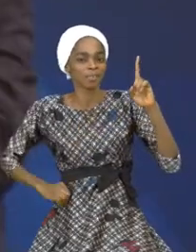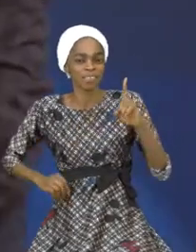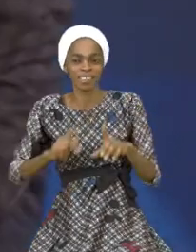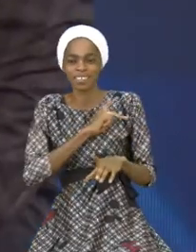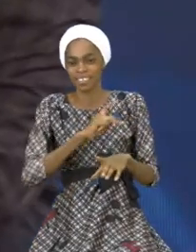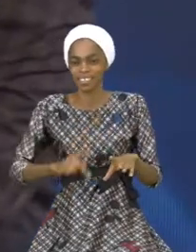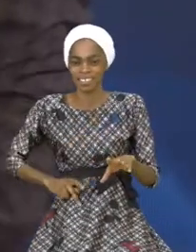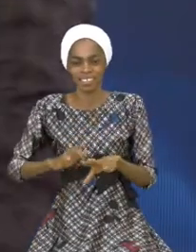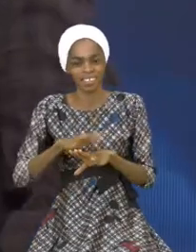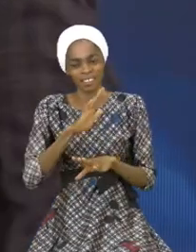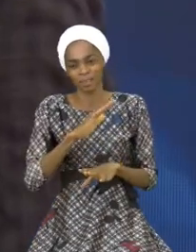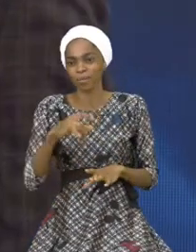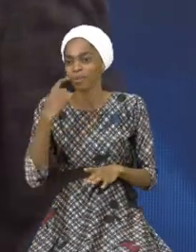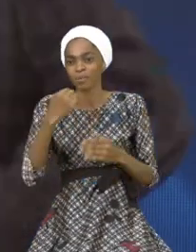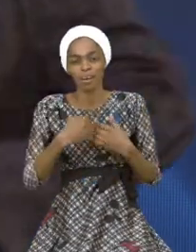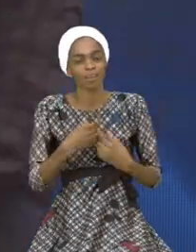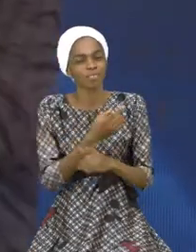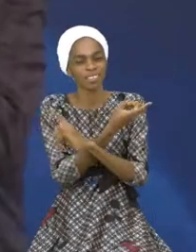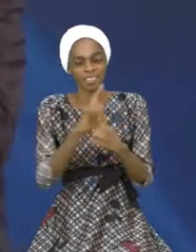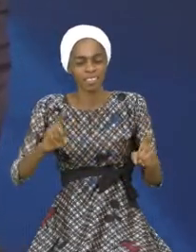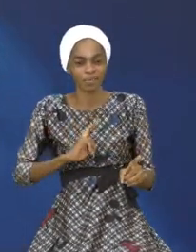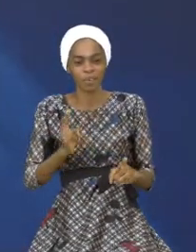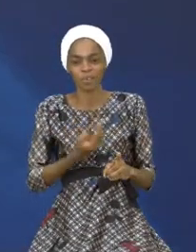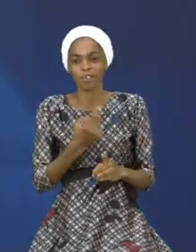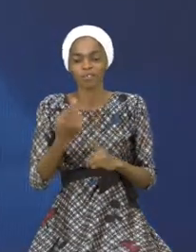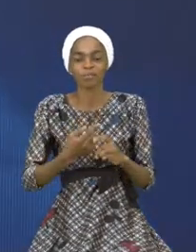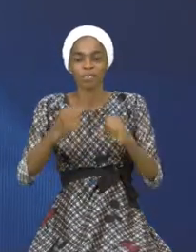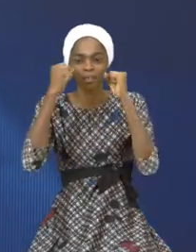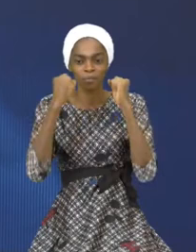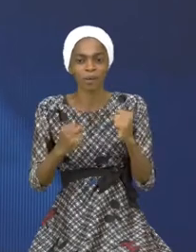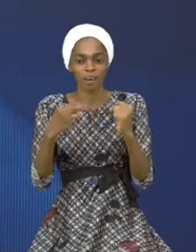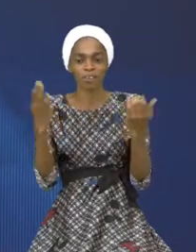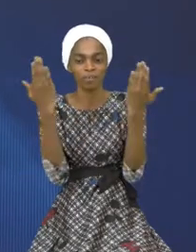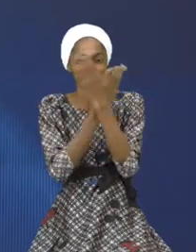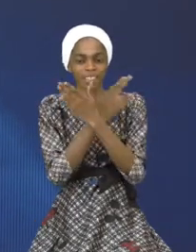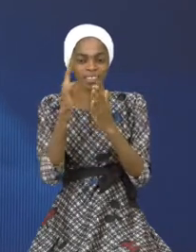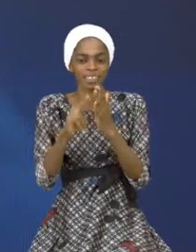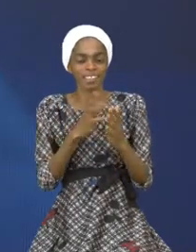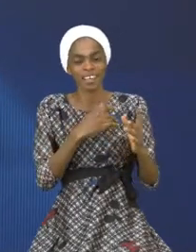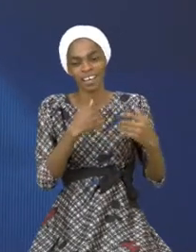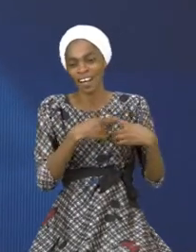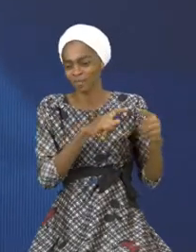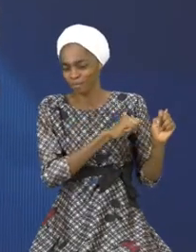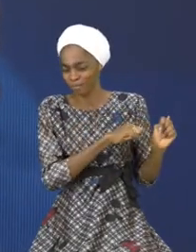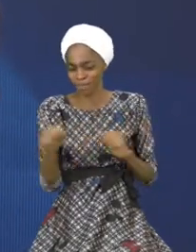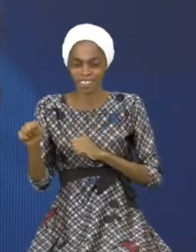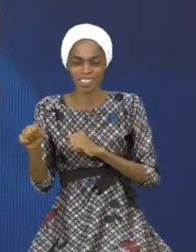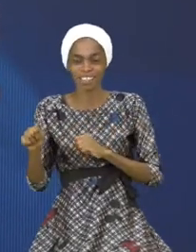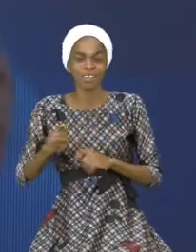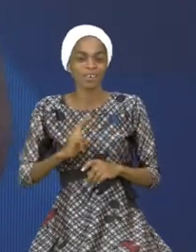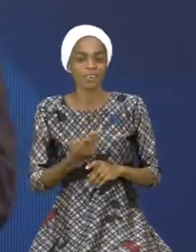who has delivered us from the power of darkness and has translated